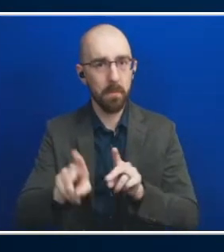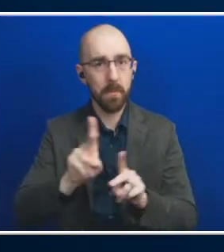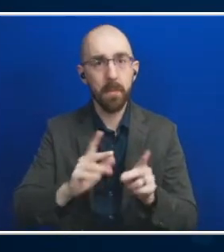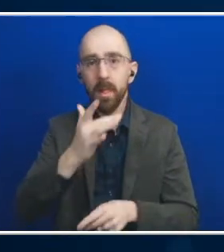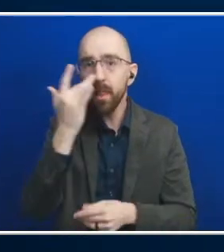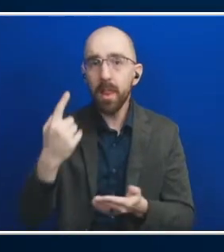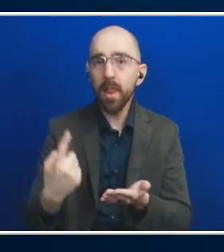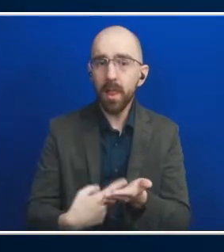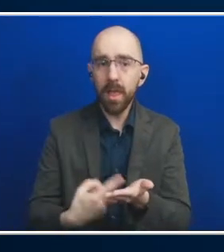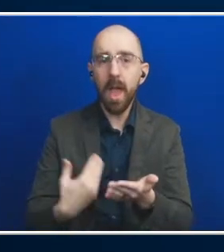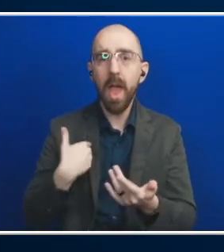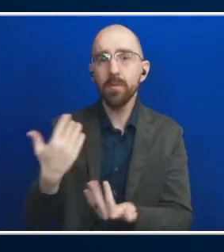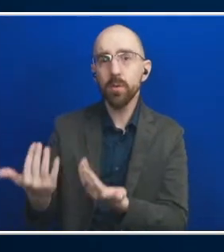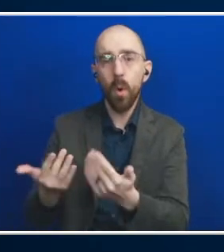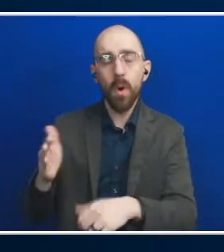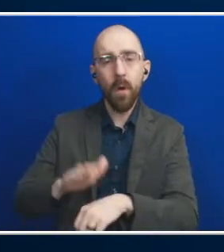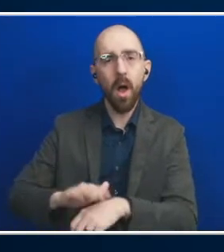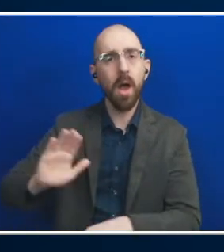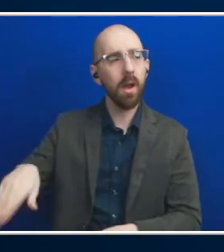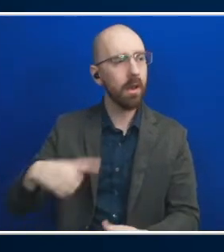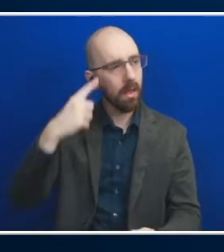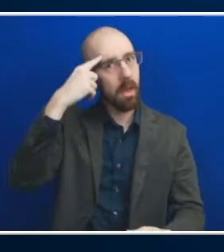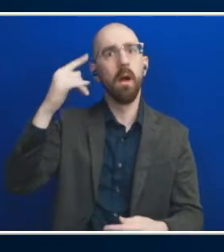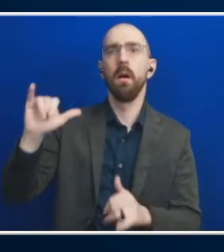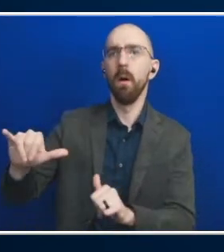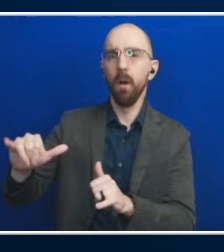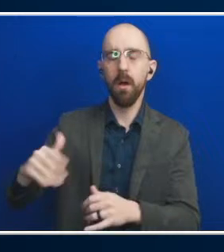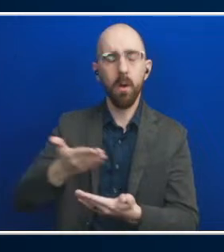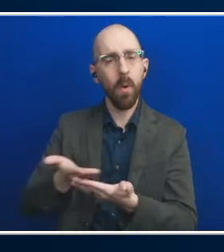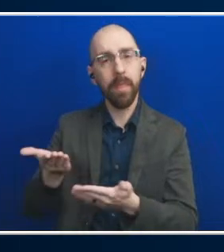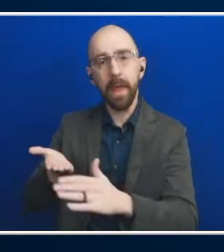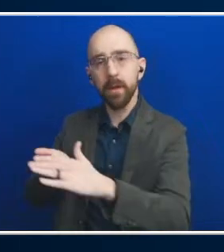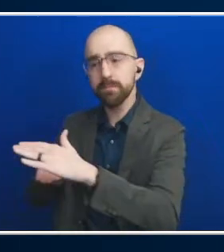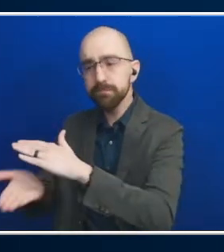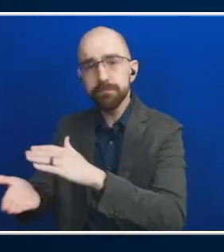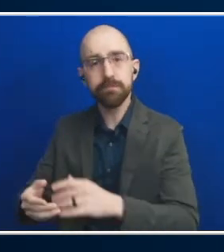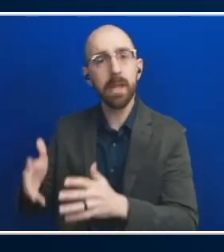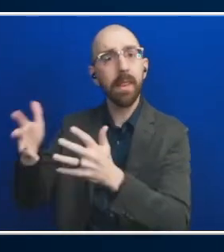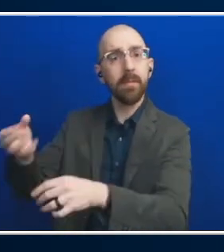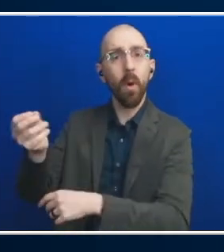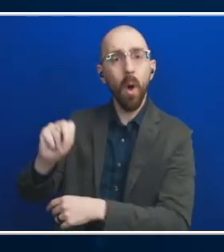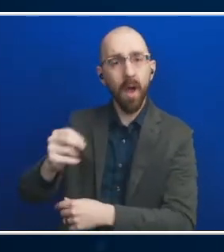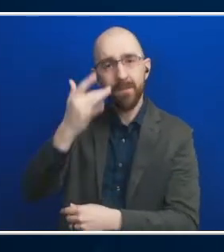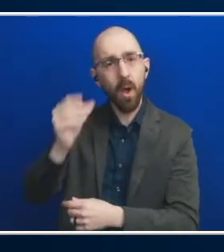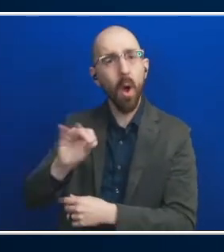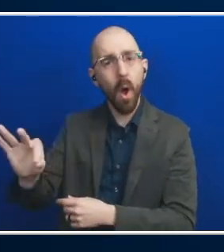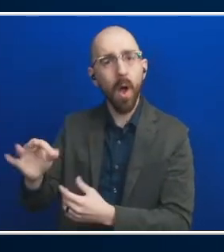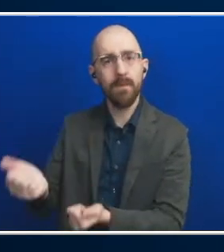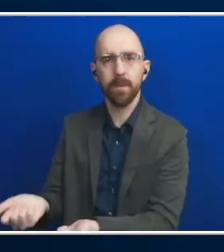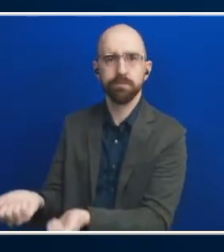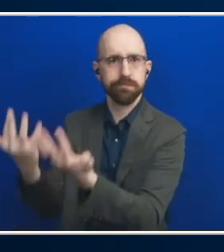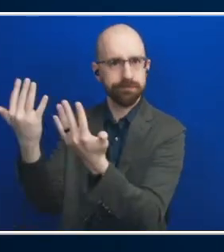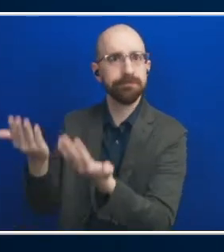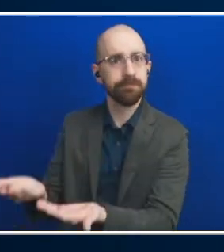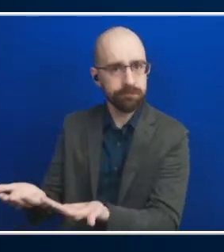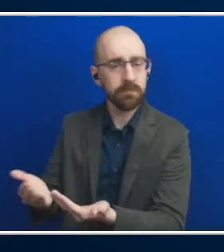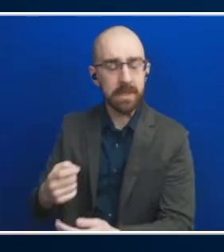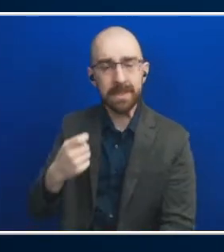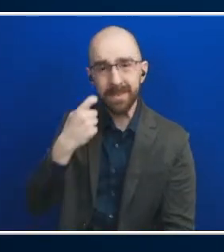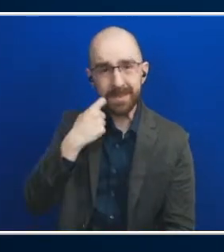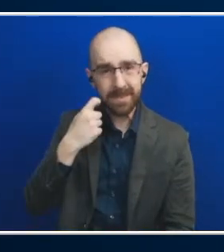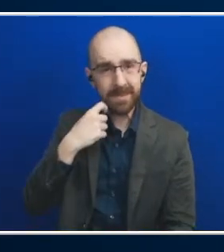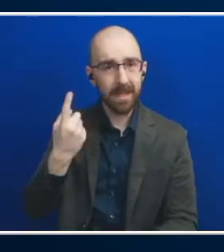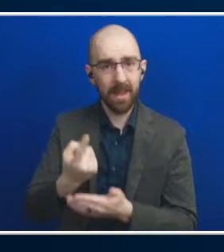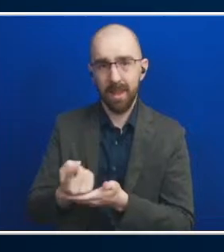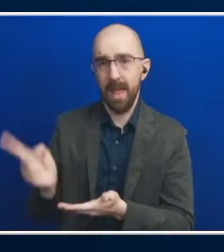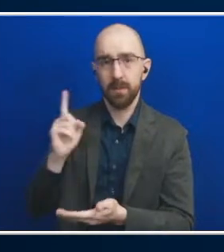they have oven on, they kind of put stuff in, forget to kind of turn it off, and then fire goes off. Just recently, like last week, we had in